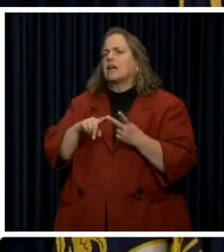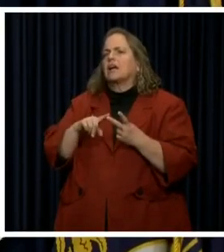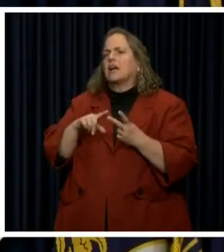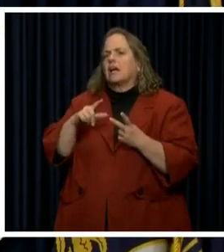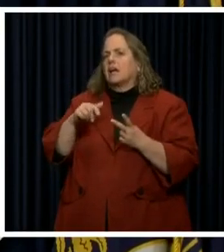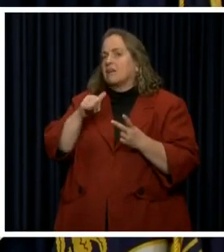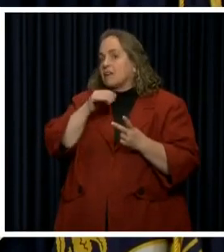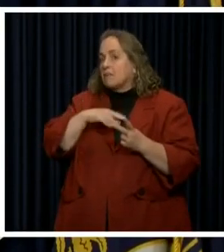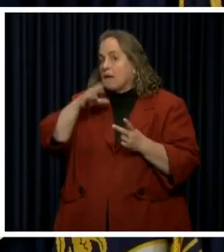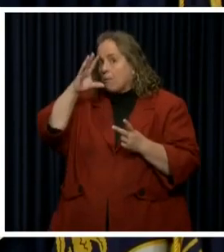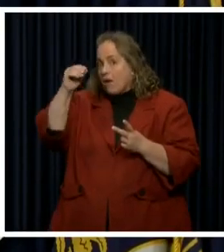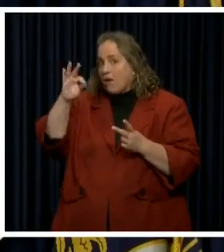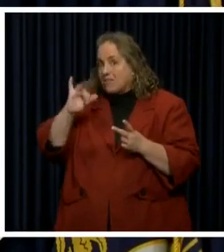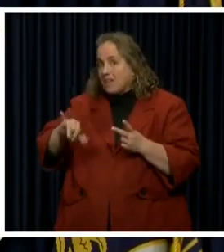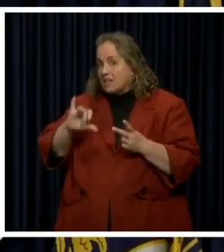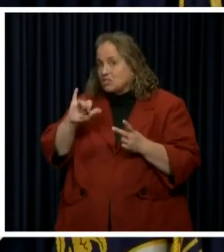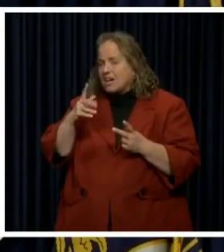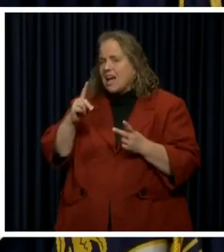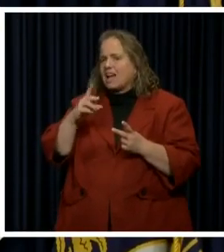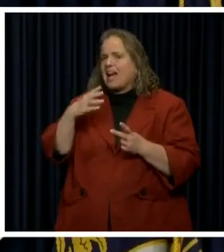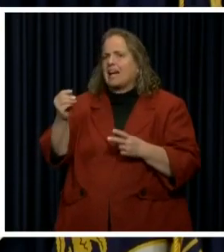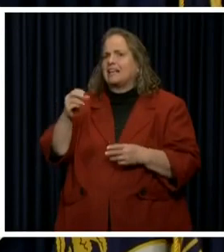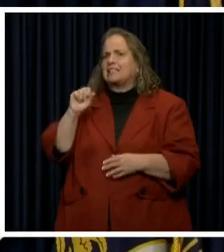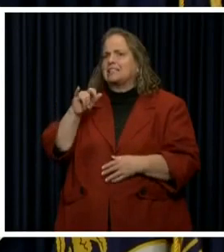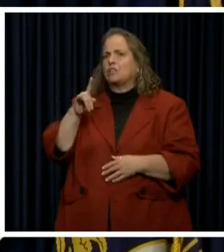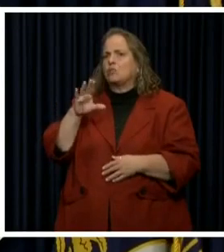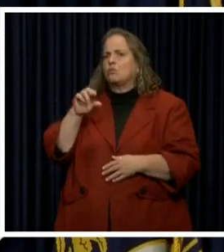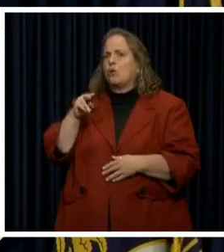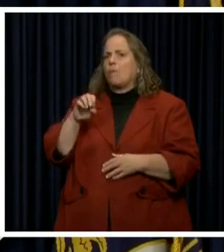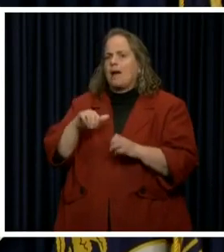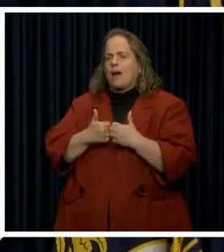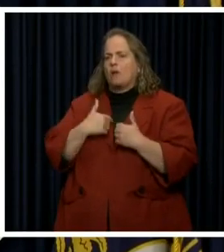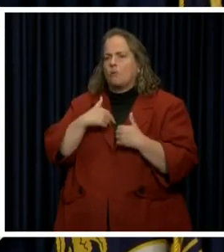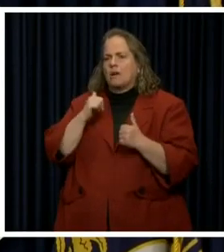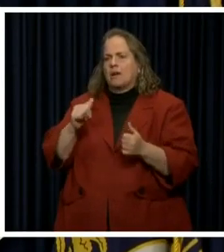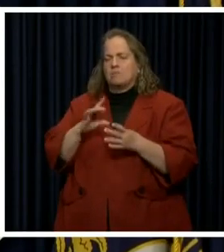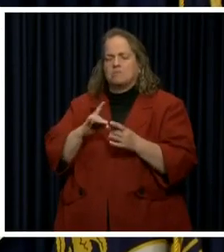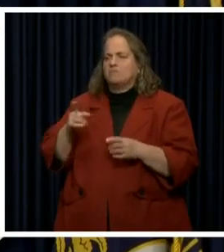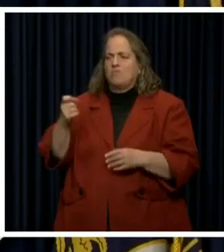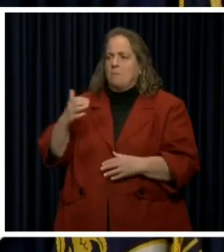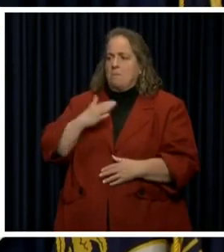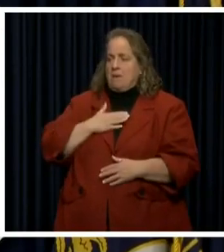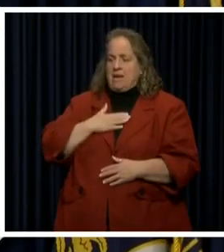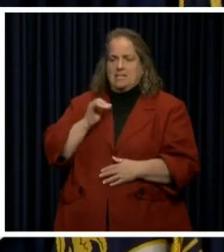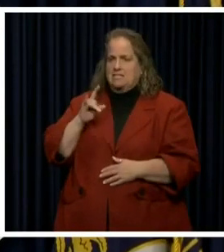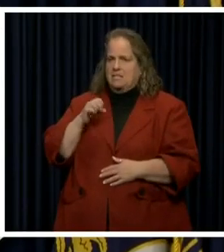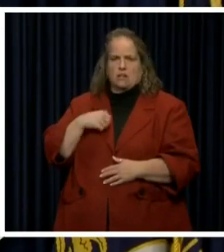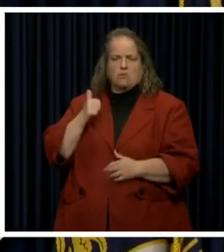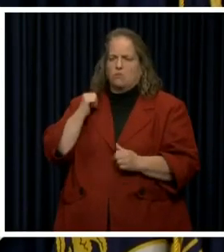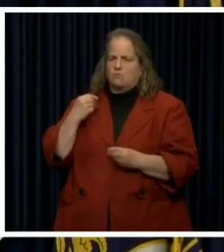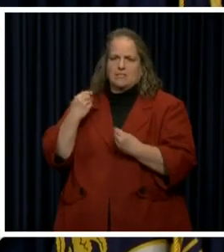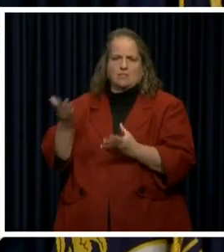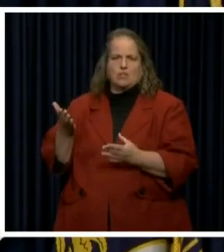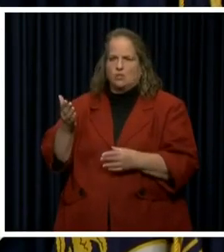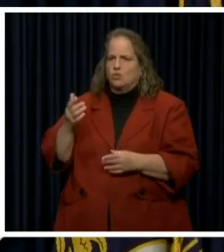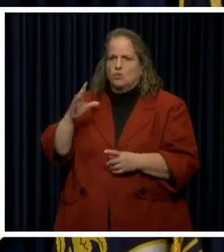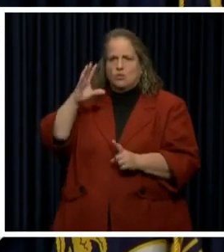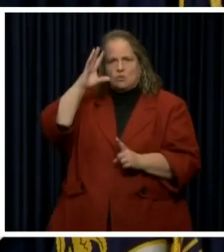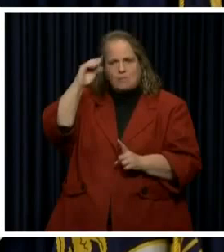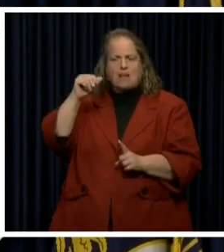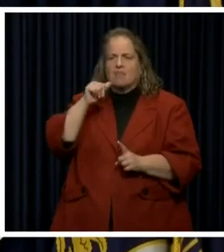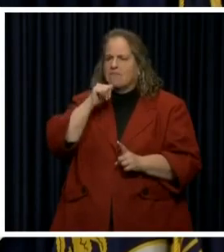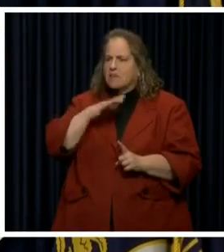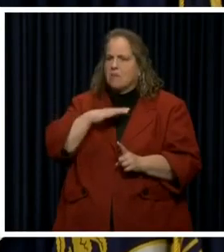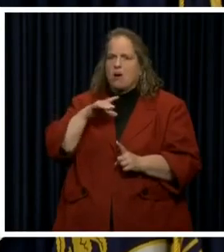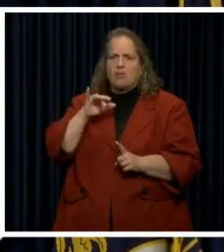could talk more about this syndrome and how it presents itself. From my side, we're not going to we can't divulge the gender and location of the child